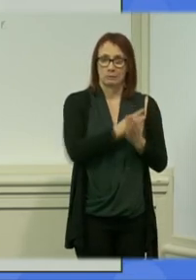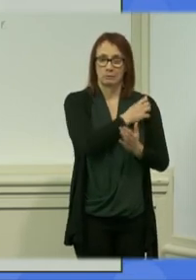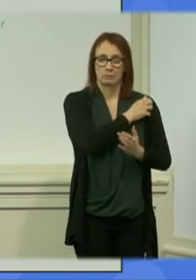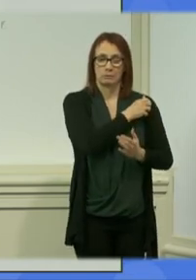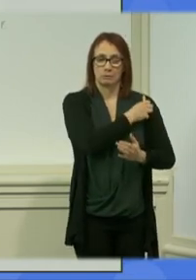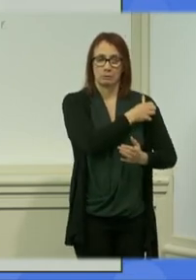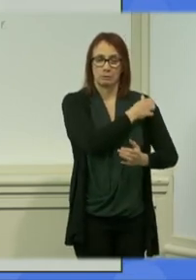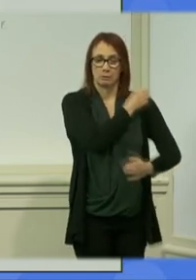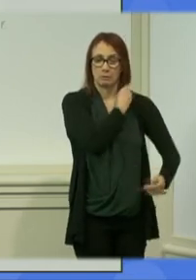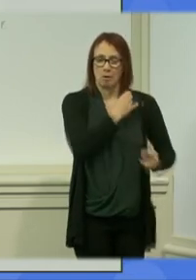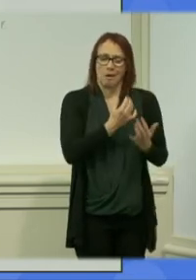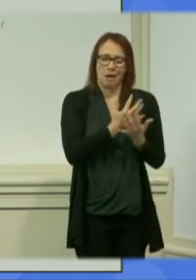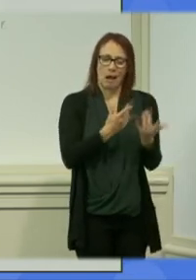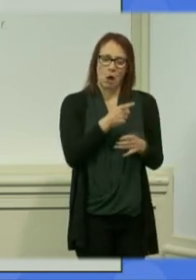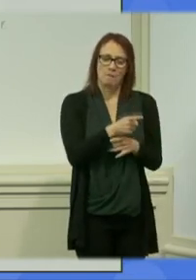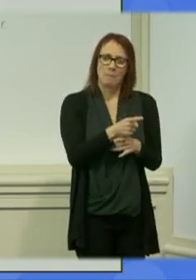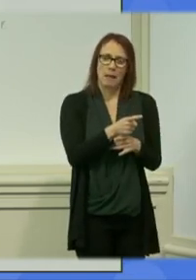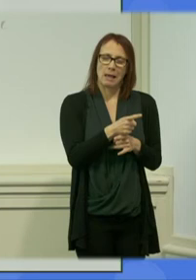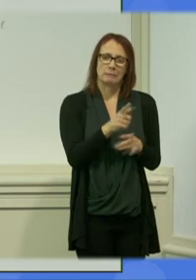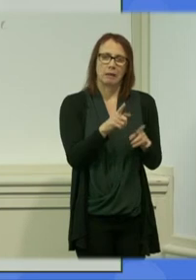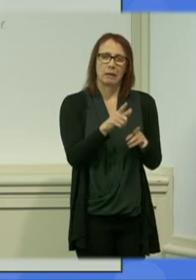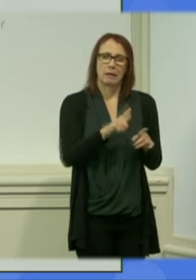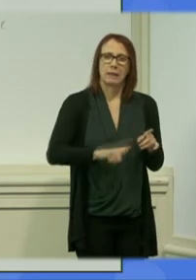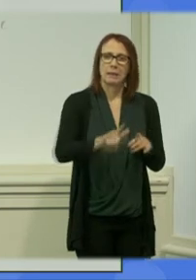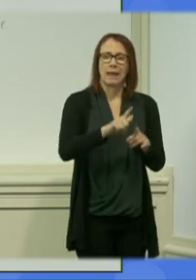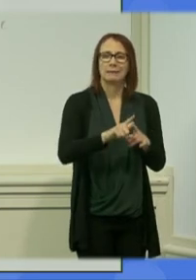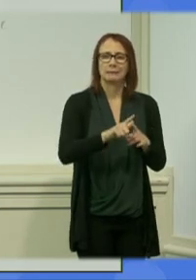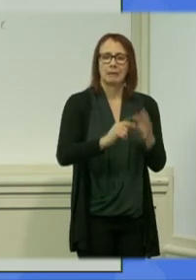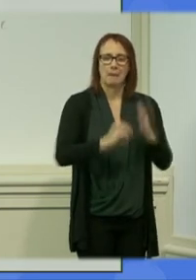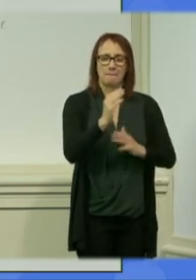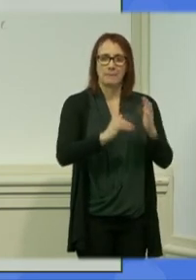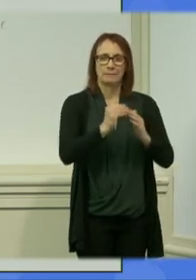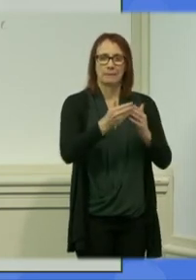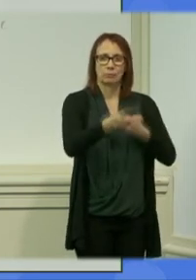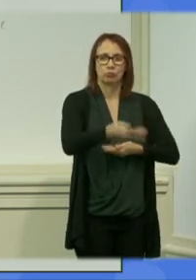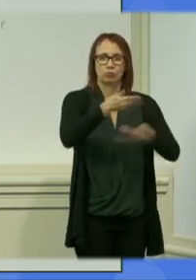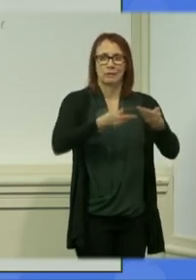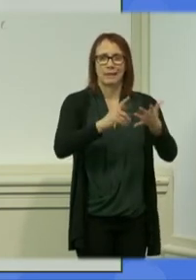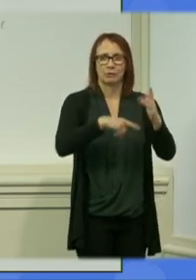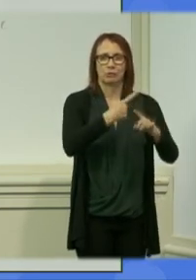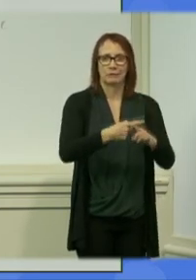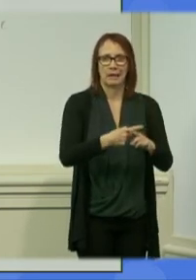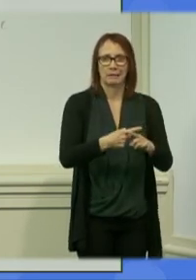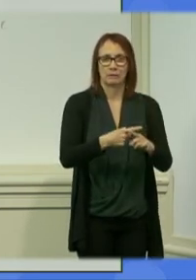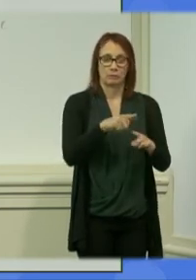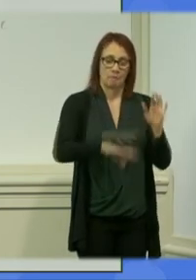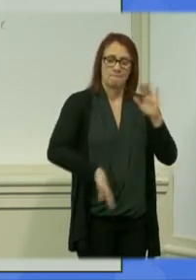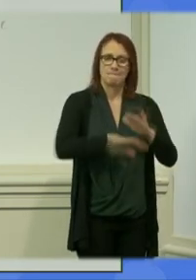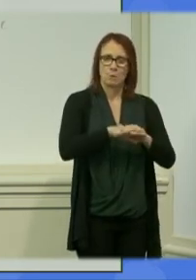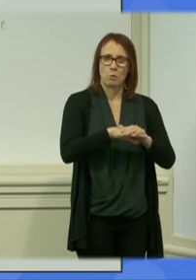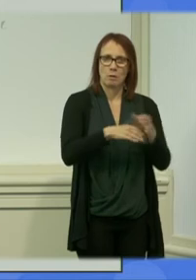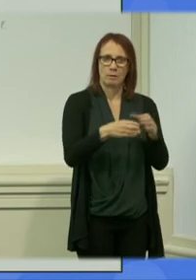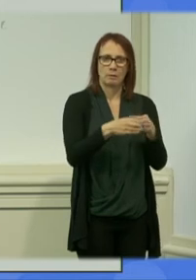quite a bit of that sits around things like land and buildings transaction tax, because it's fully devolved. They can't do so much with the income